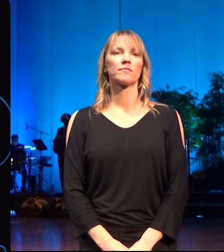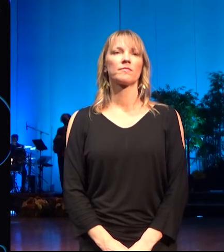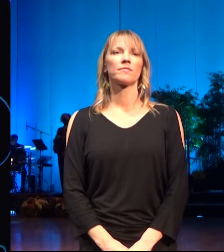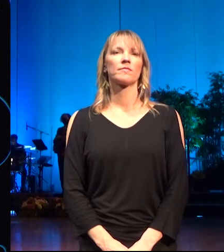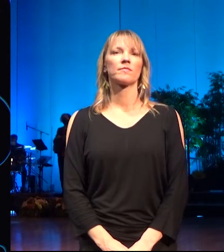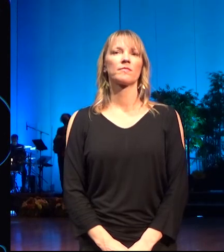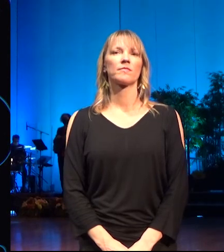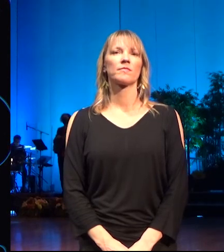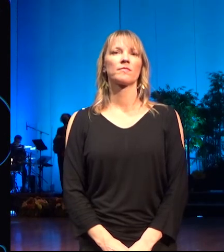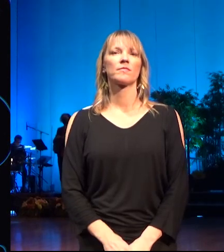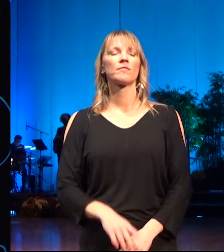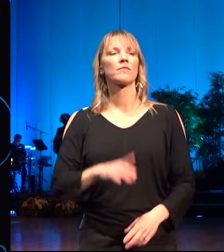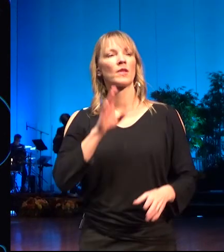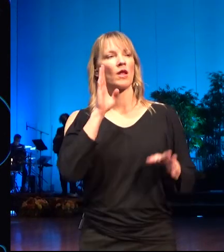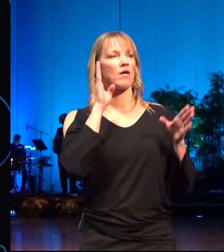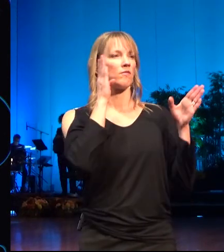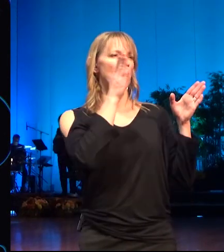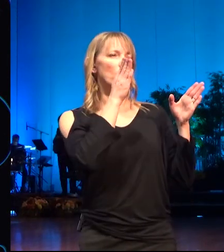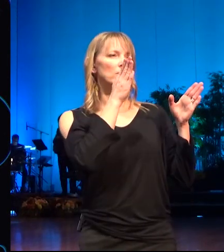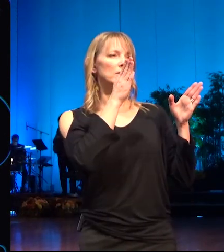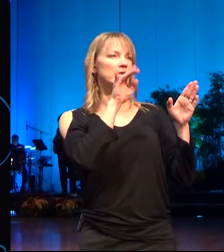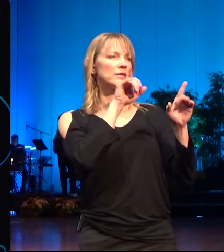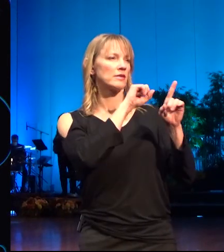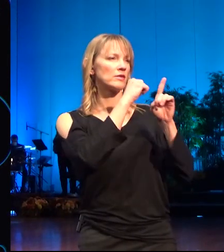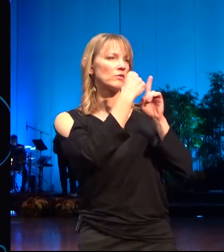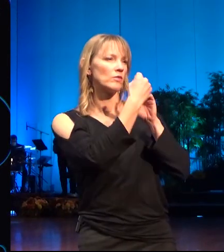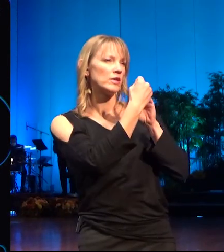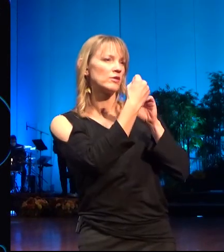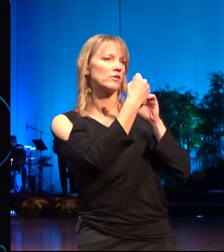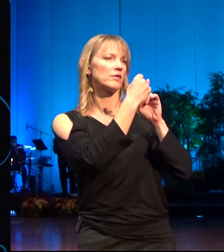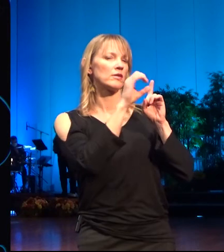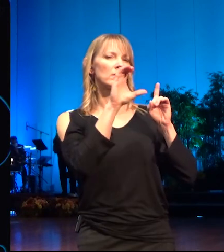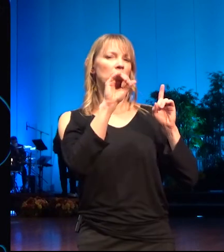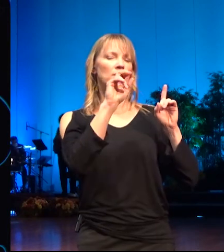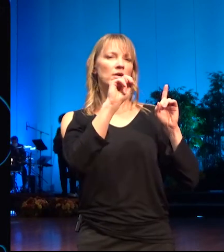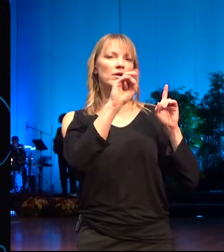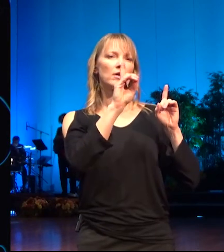place. And so we turn from conditions.